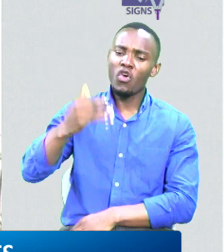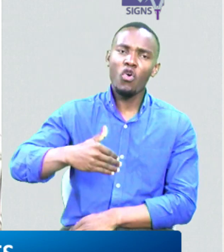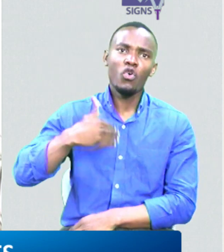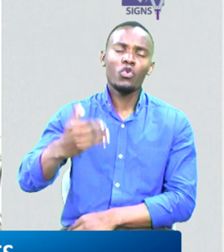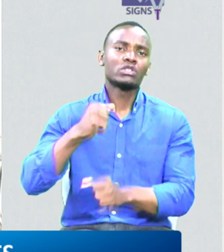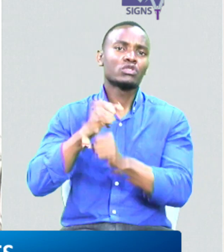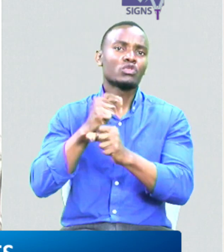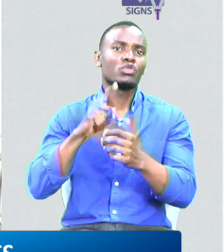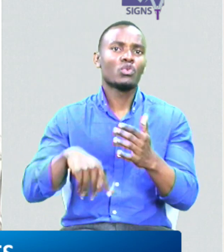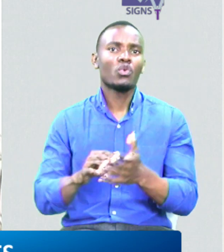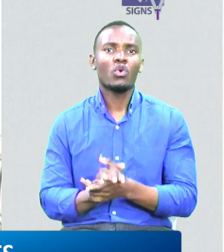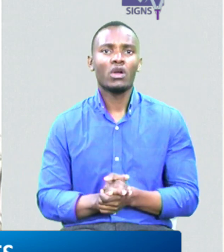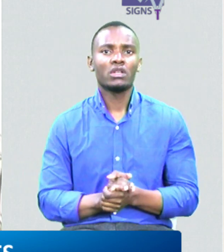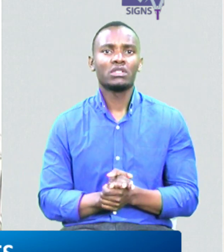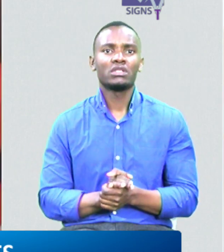is a ritual,